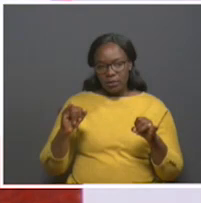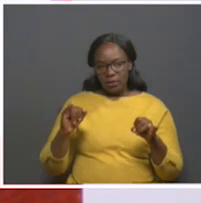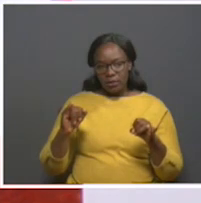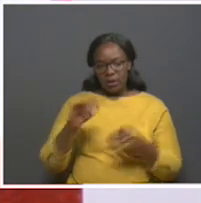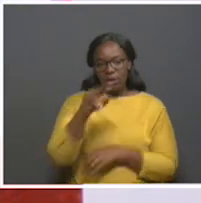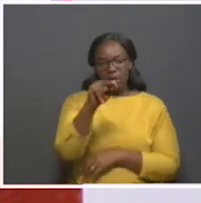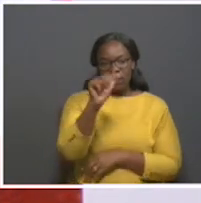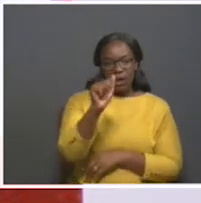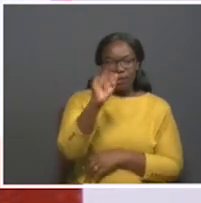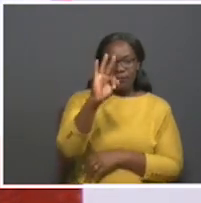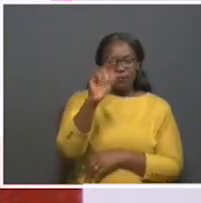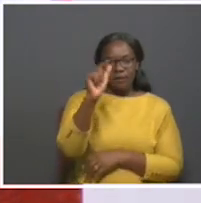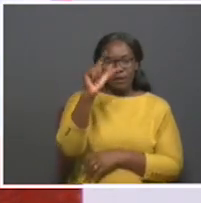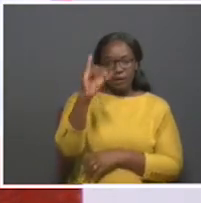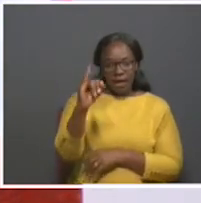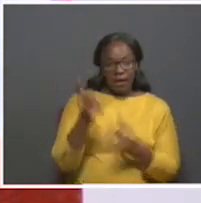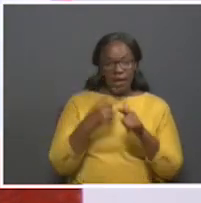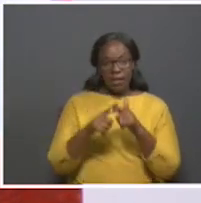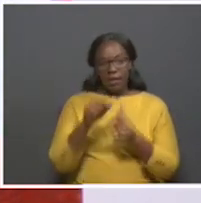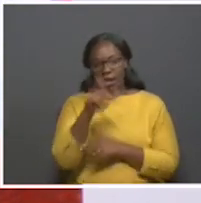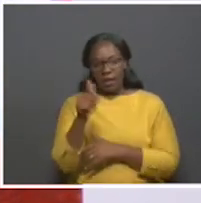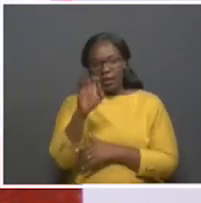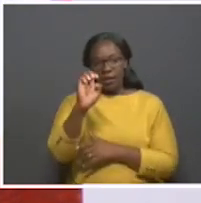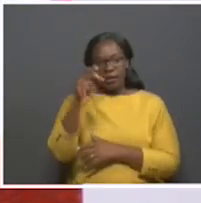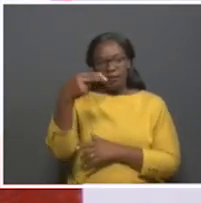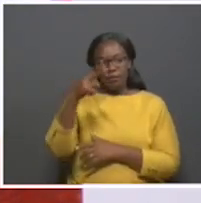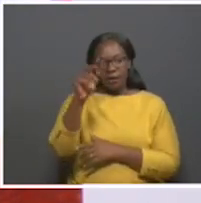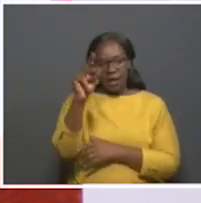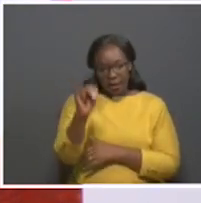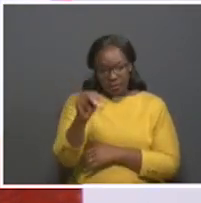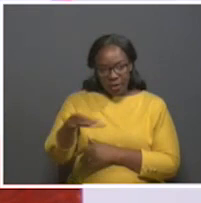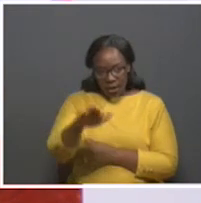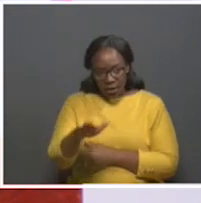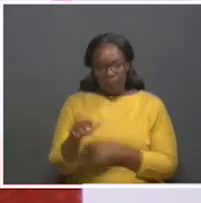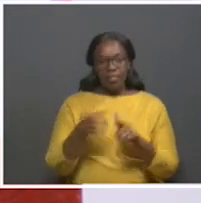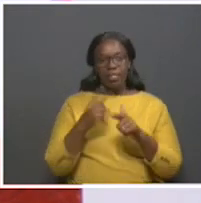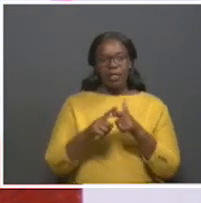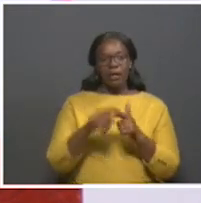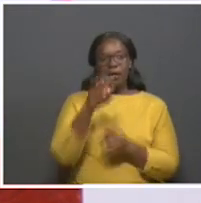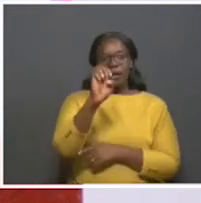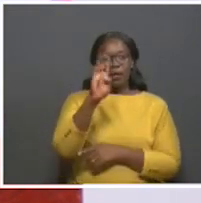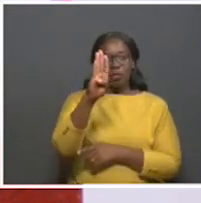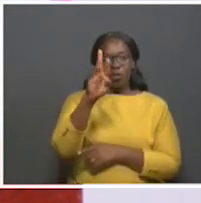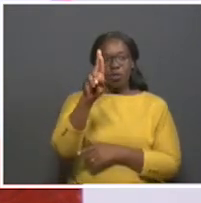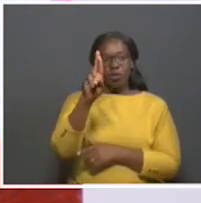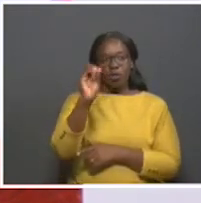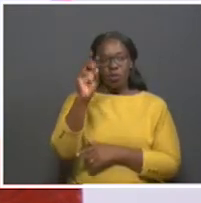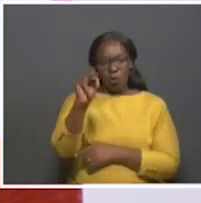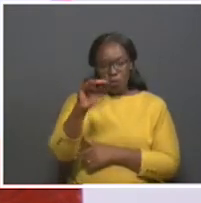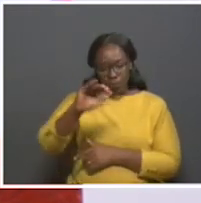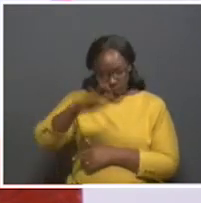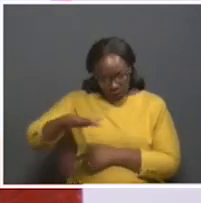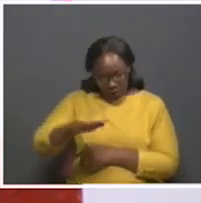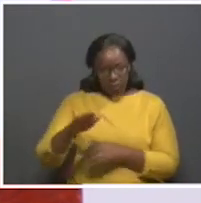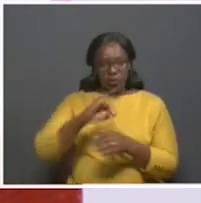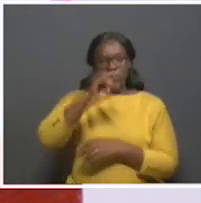Naphtali, and Shechem in the hill country of Ephraim, and Kiriath Arba or Hebron in the hill country of